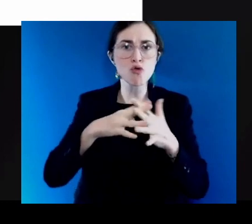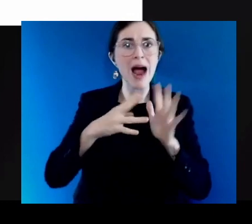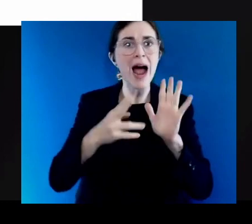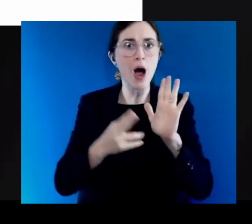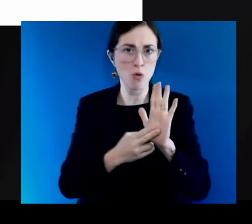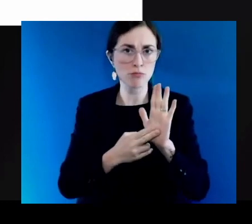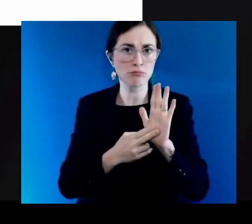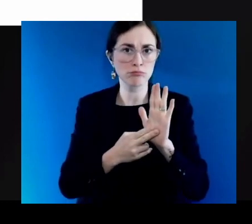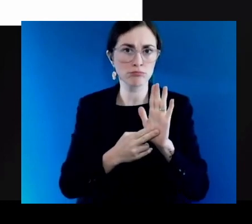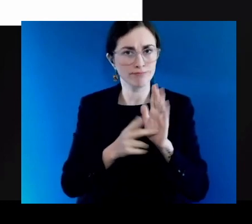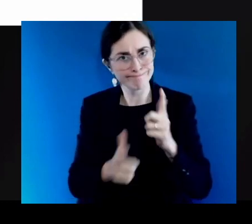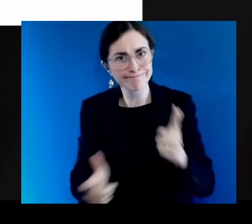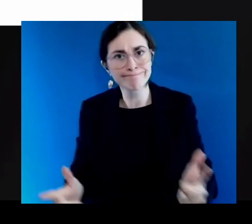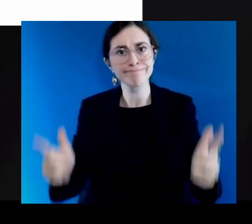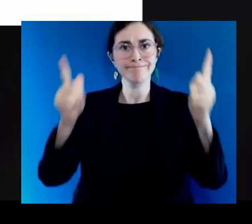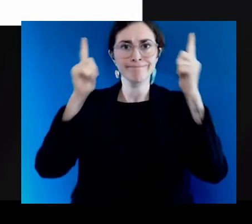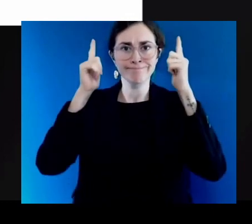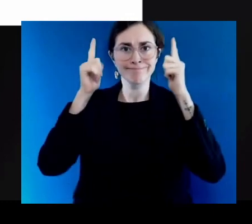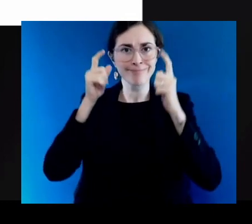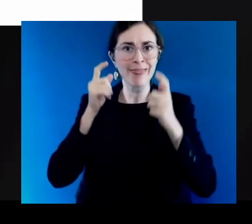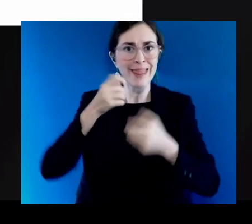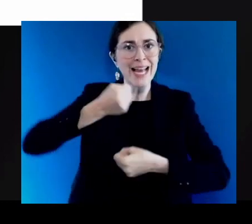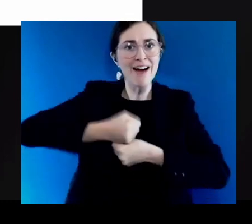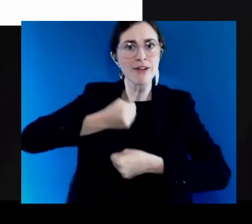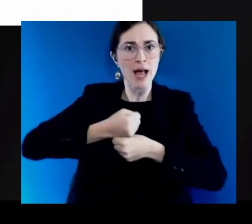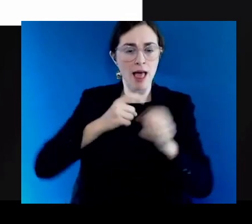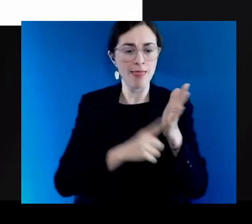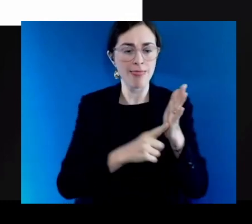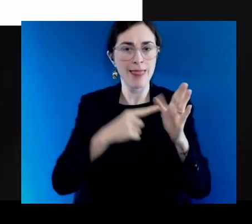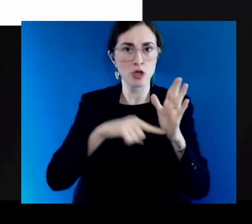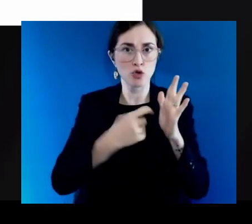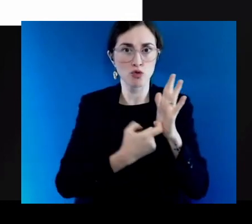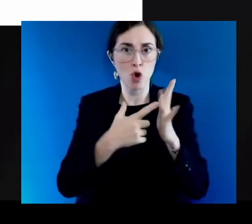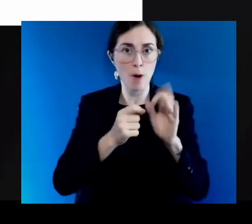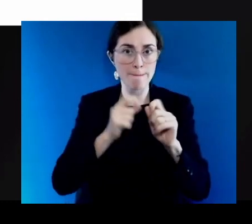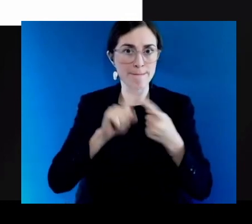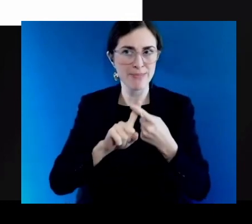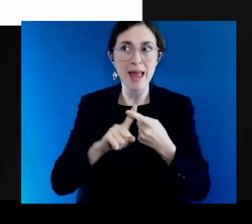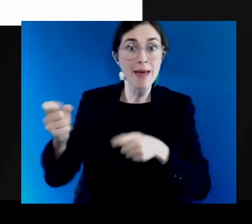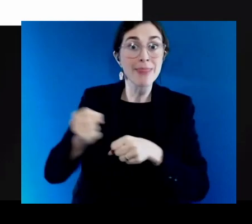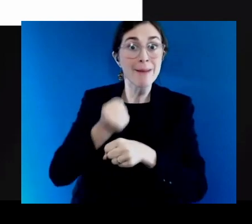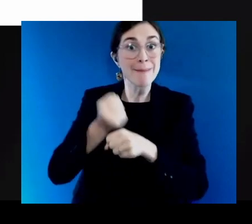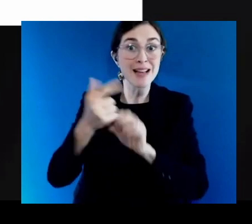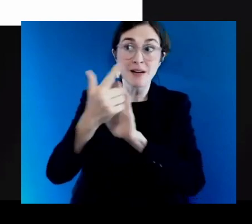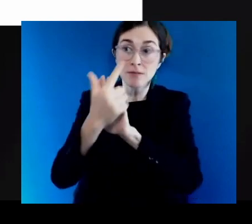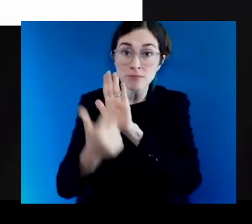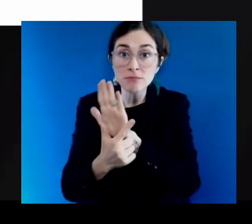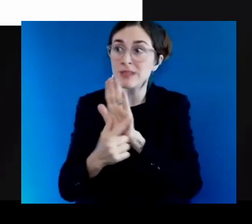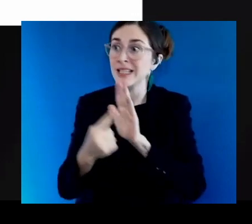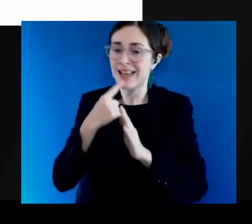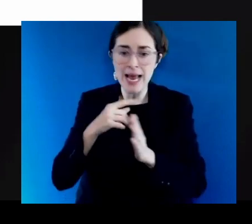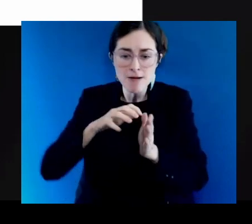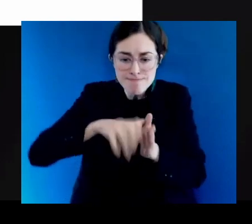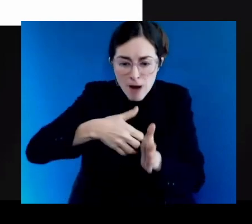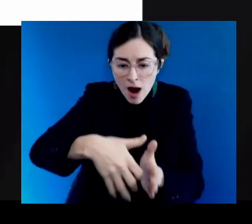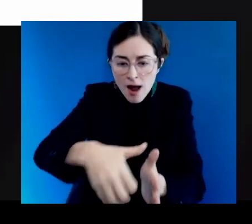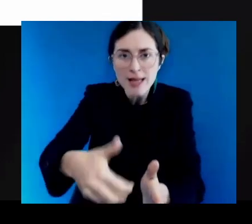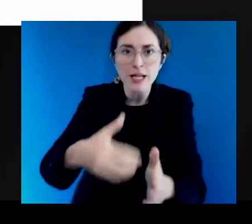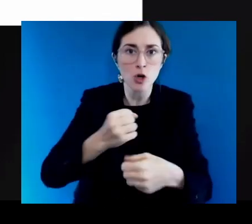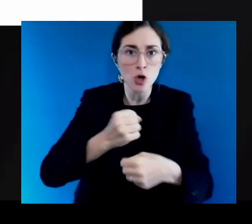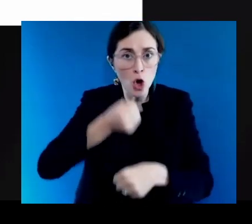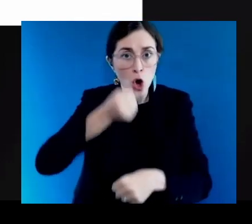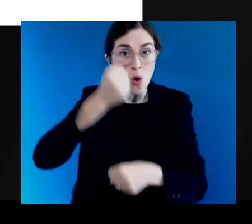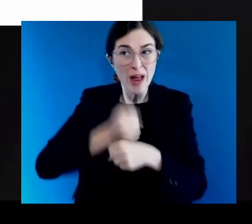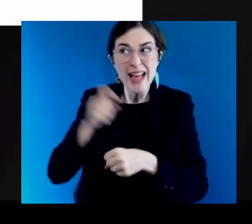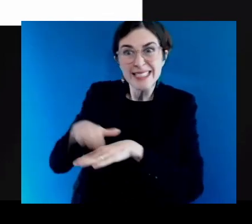August the 16th, 1851, legislation governing royalties, mines and minerals was put in place by the English Parliament